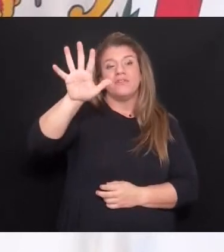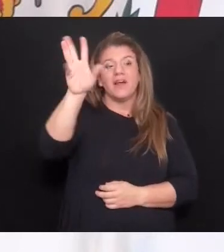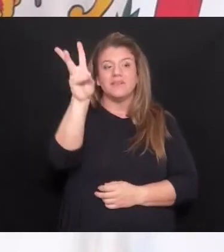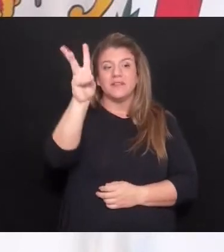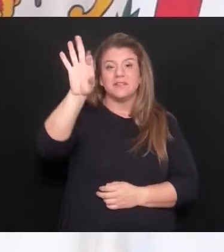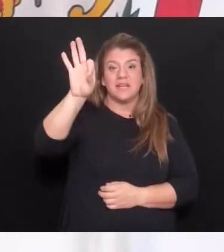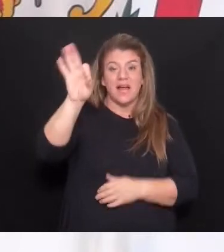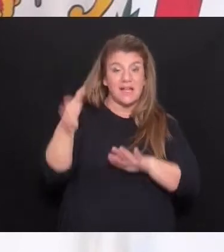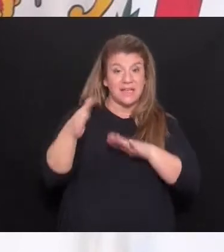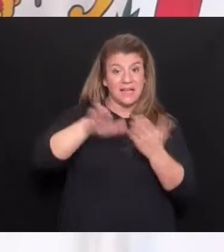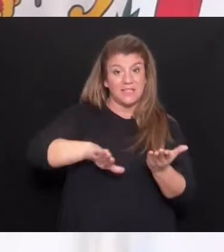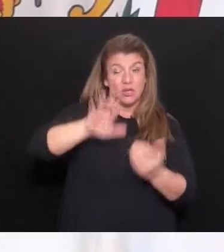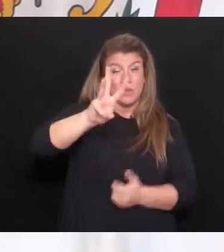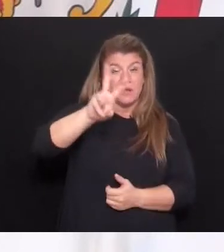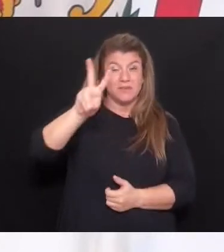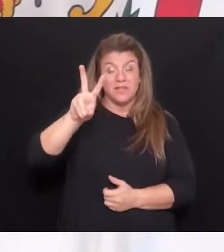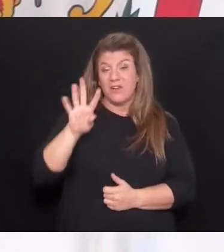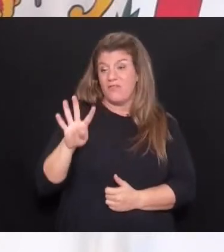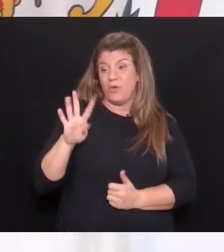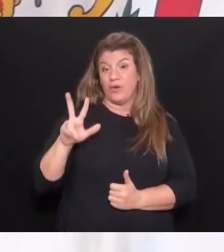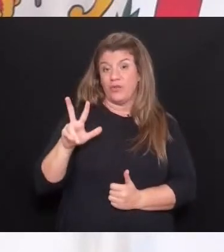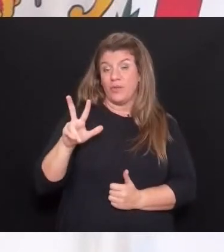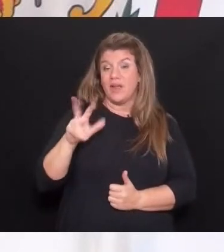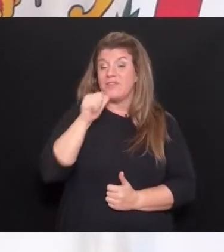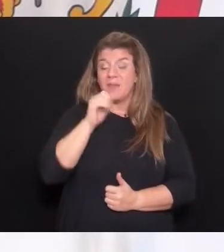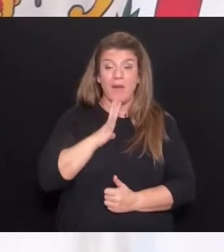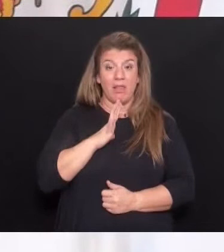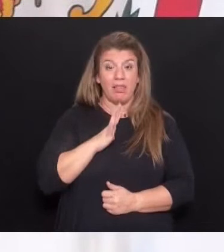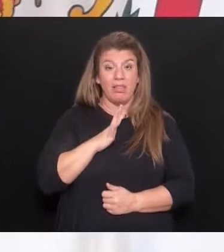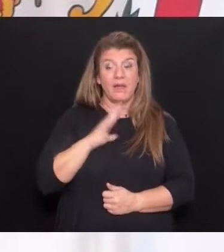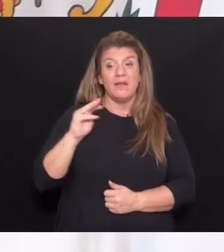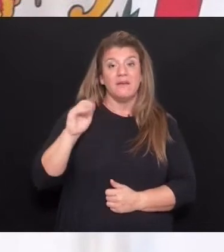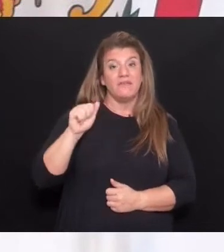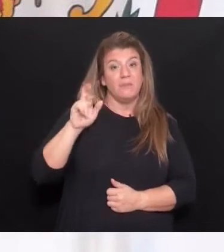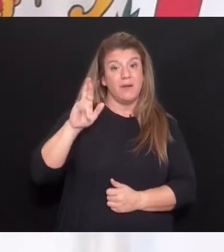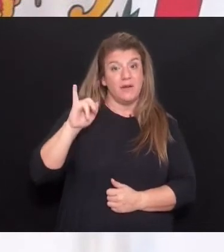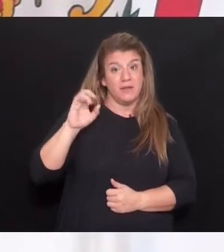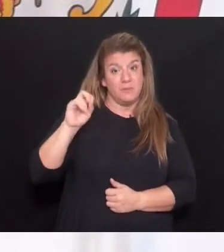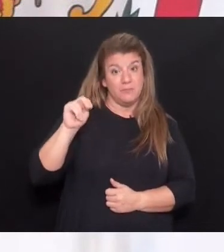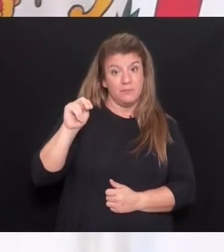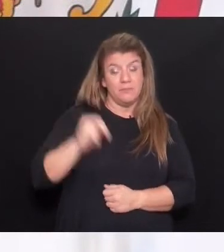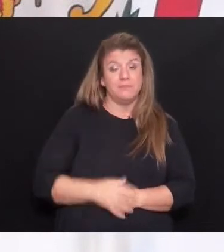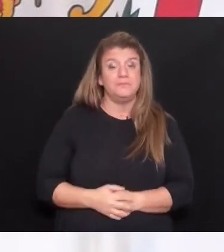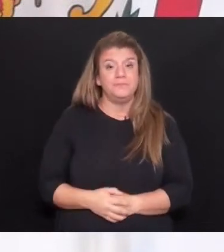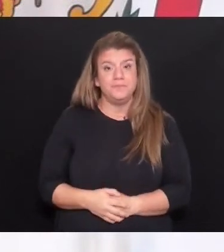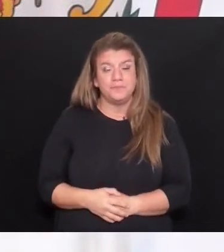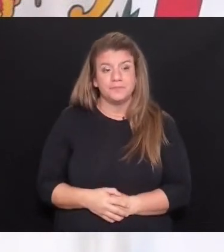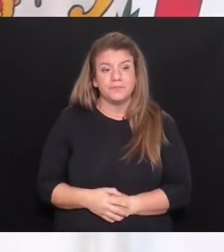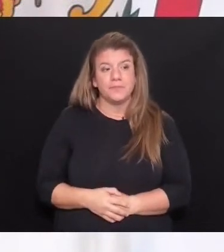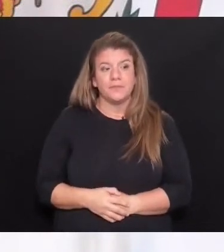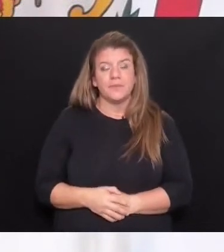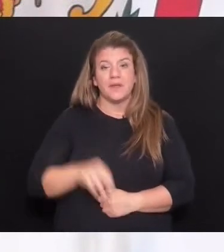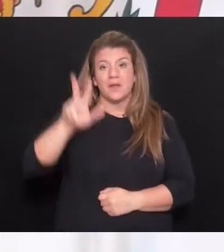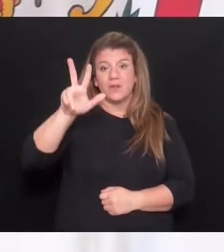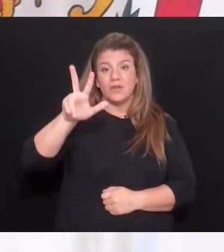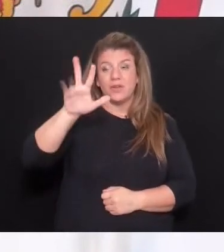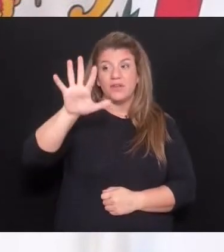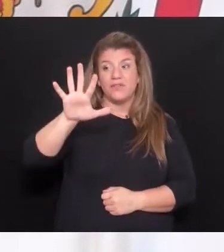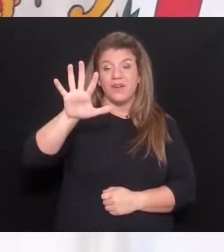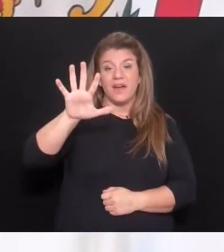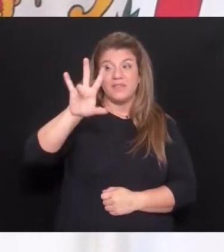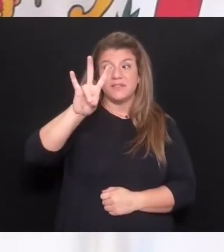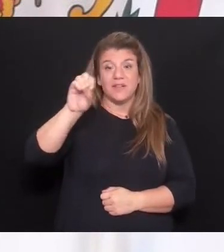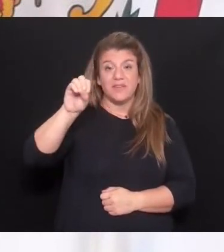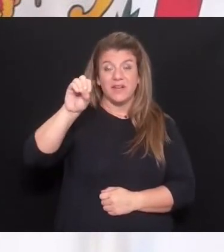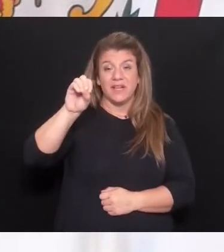3,569th death in West Virginia is a 43-year-old female from Marion County. The